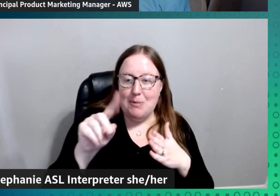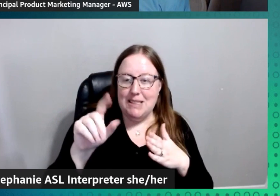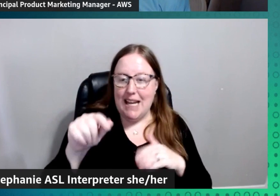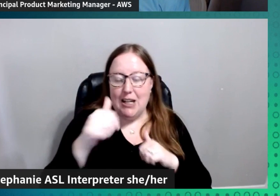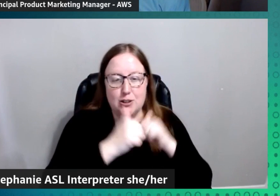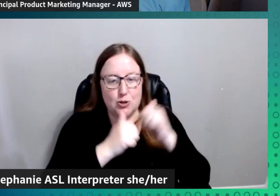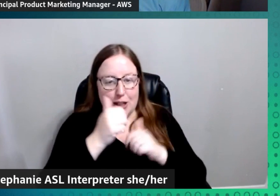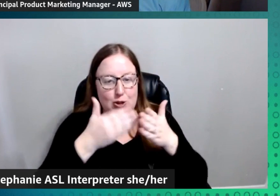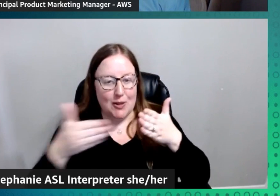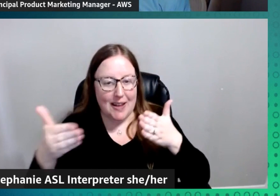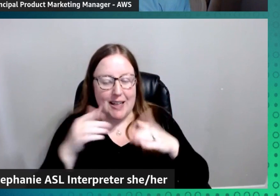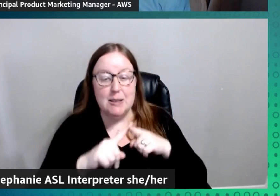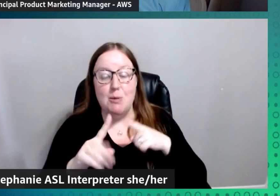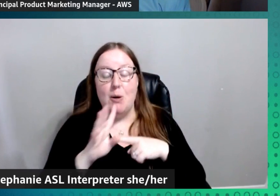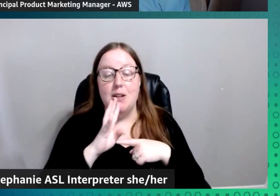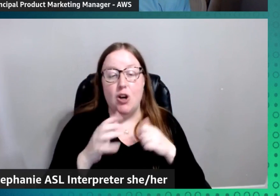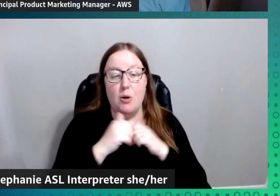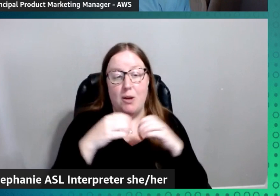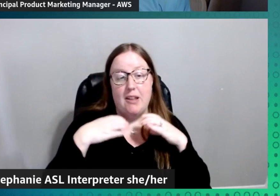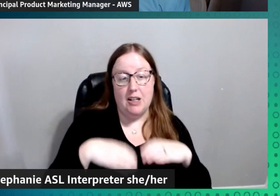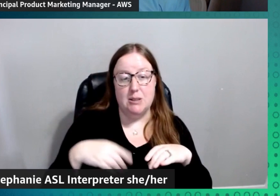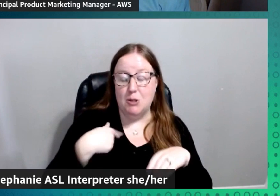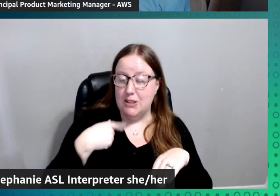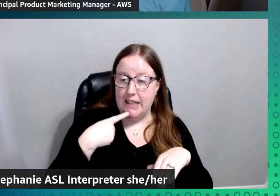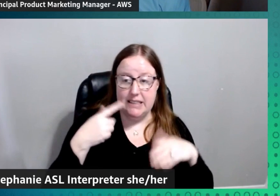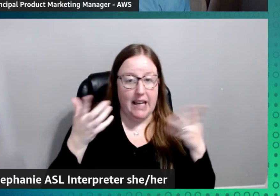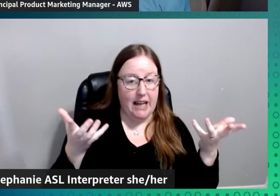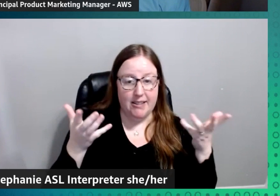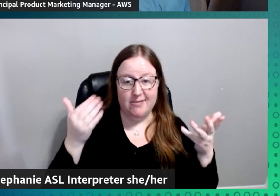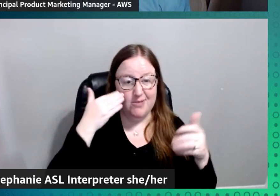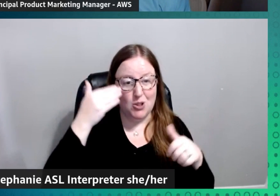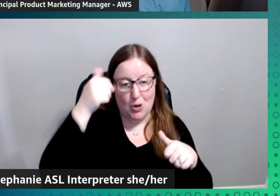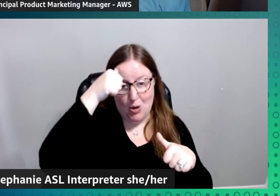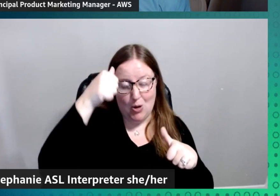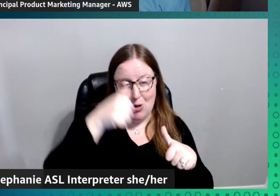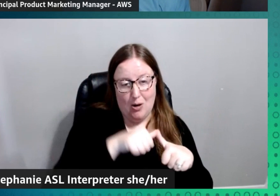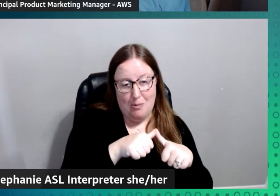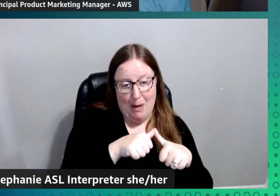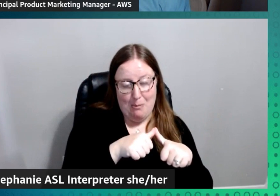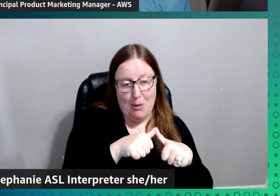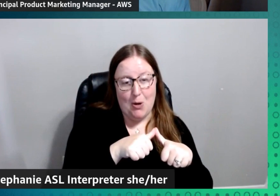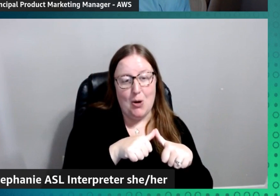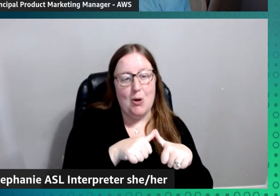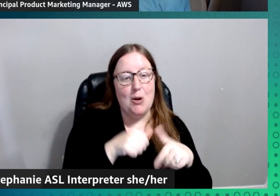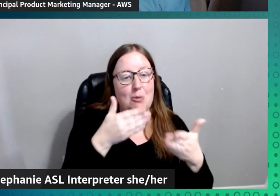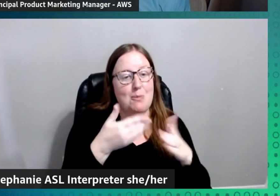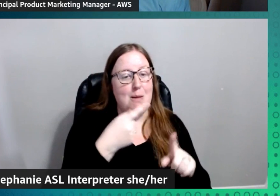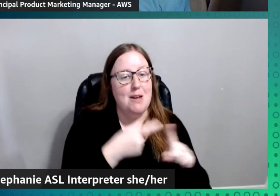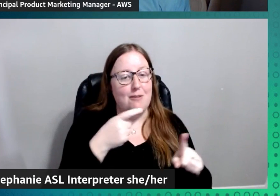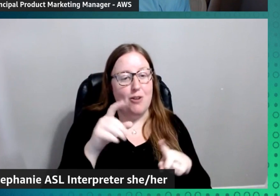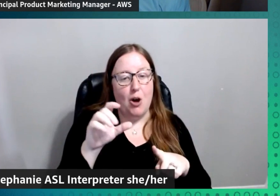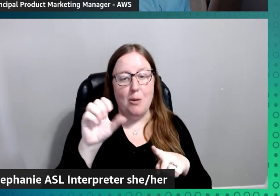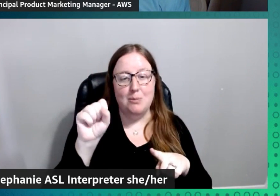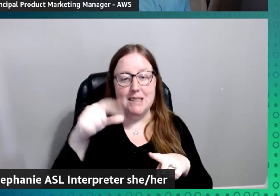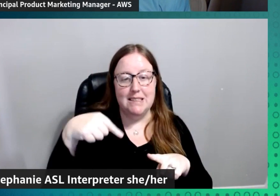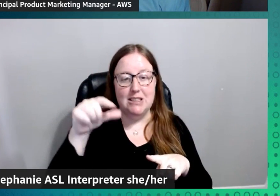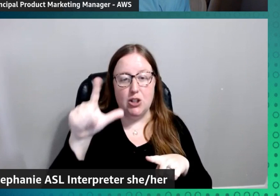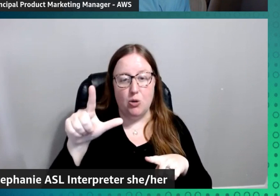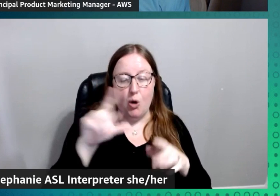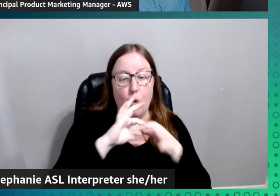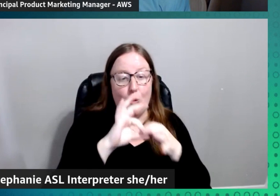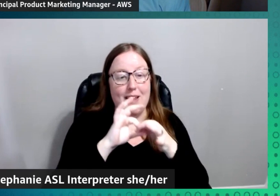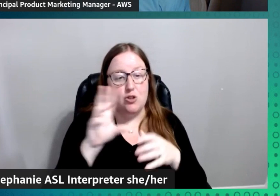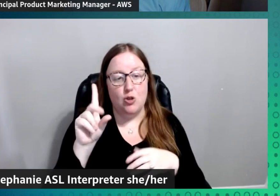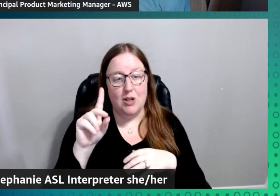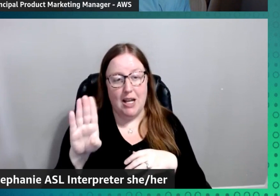but when I talk to customers, I say, look, you remember when you maybe went from SQL relational